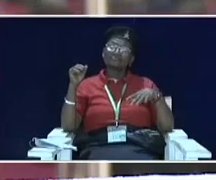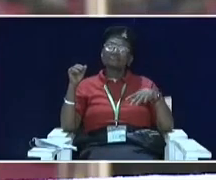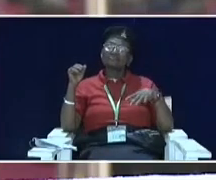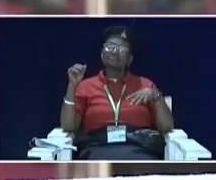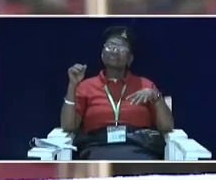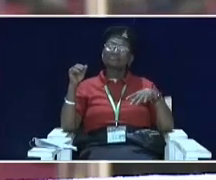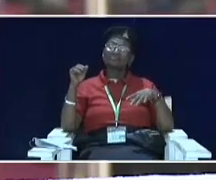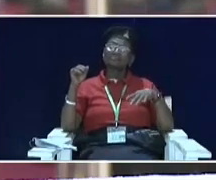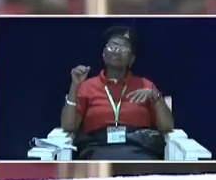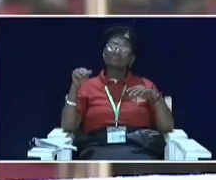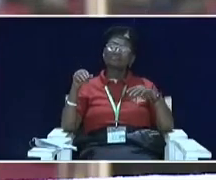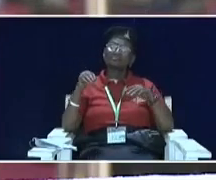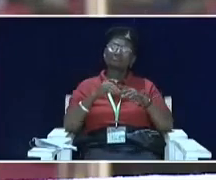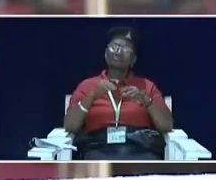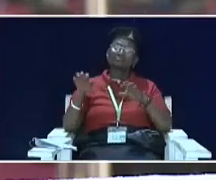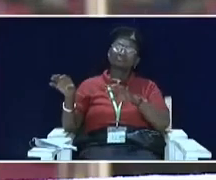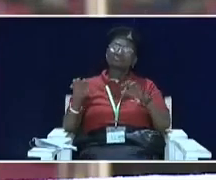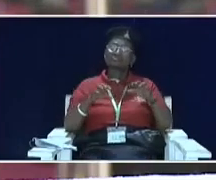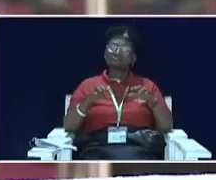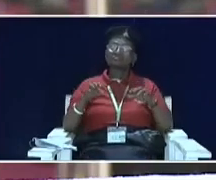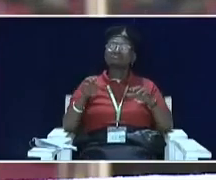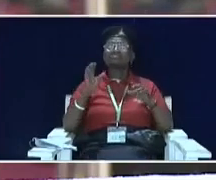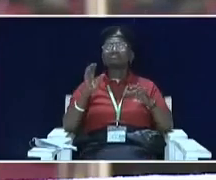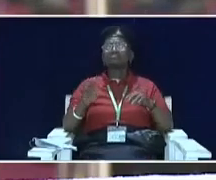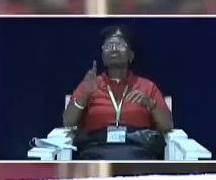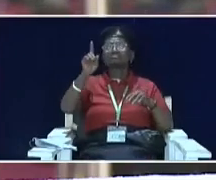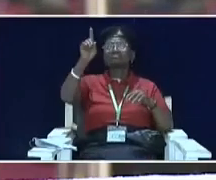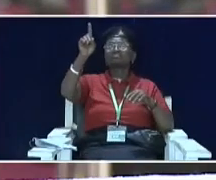In Acts of the Apostles, chapter 1, verse 8,